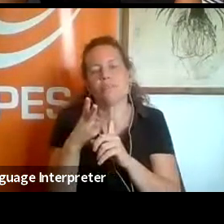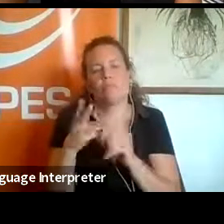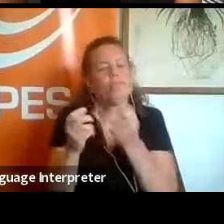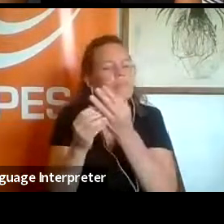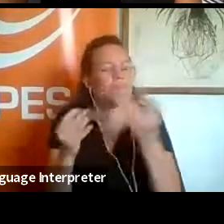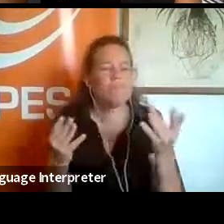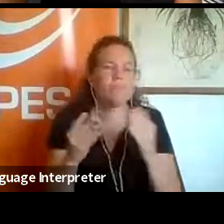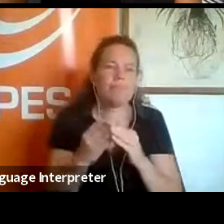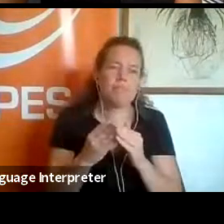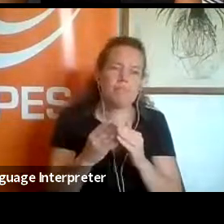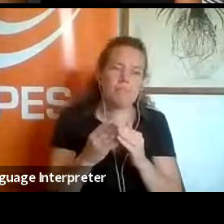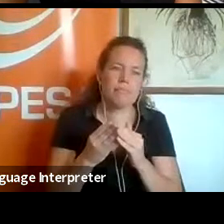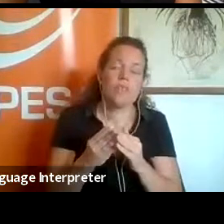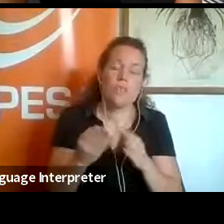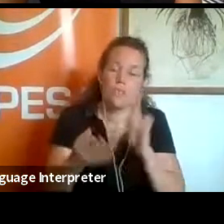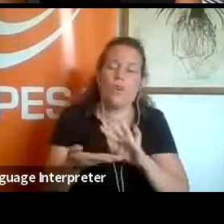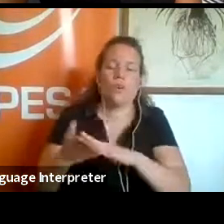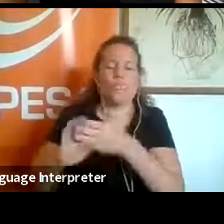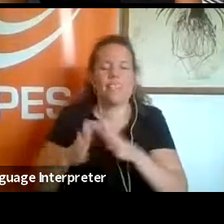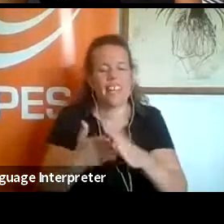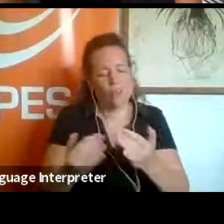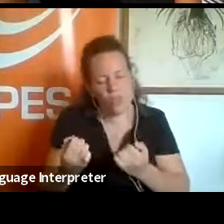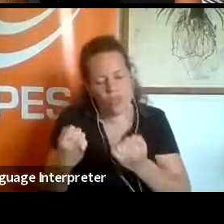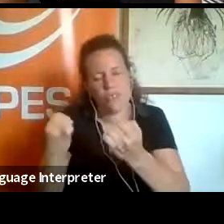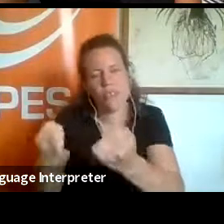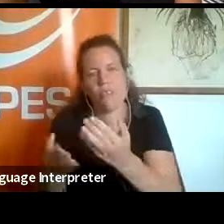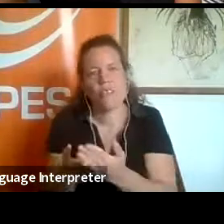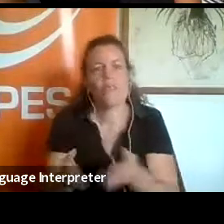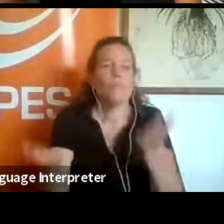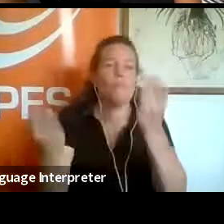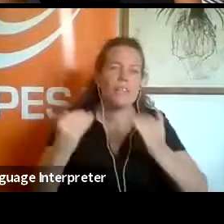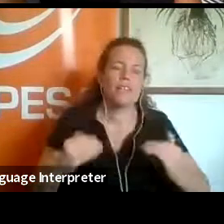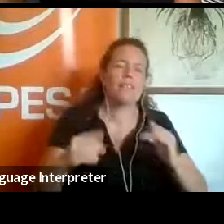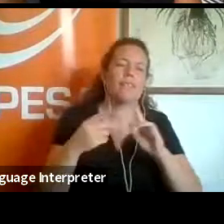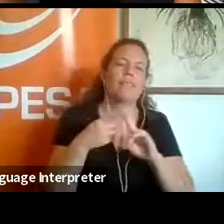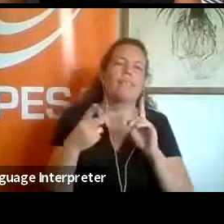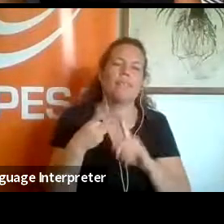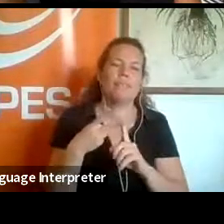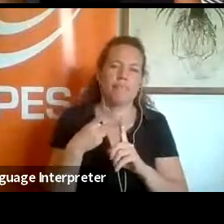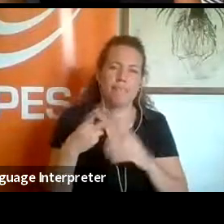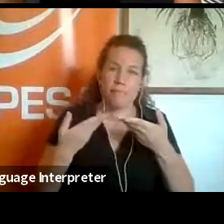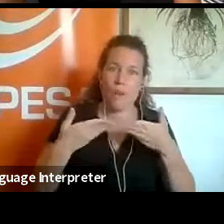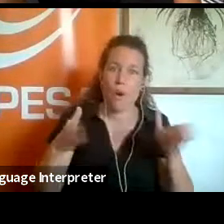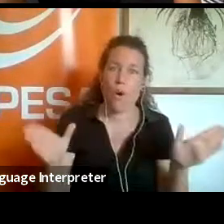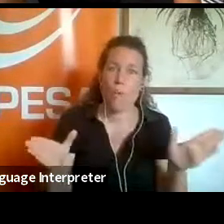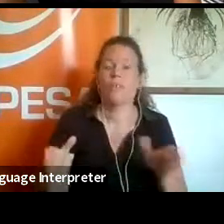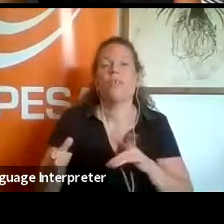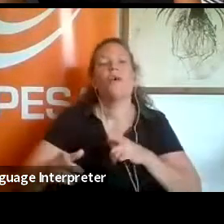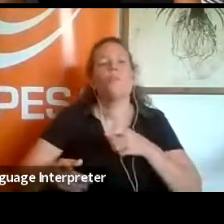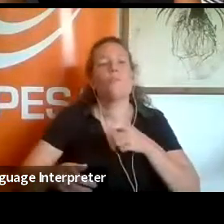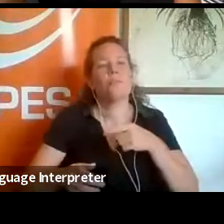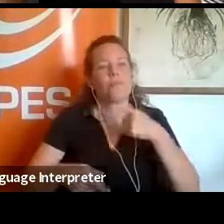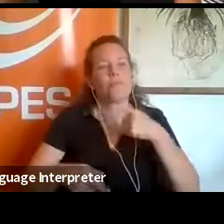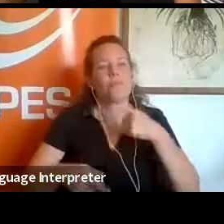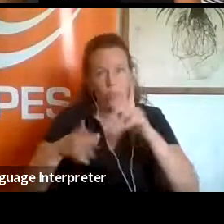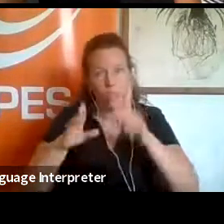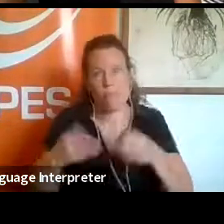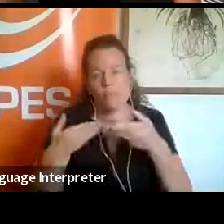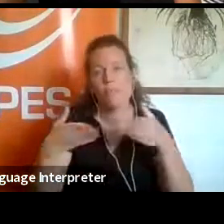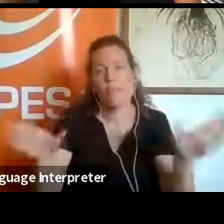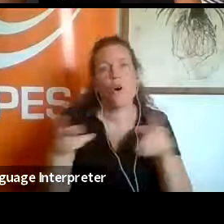be multi-stakeholder driven, and also it needed to be open. The process needed to be open. Also, it needs to be transparent